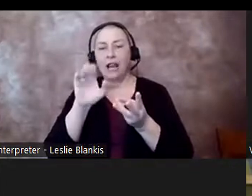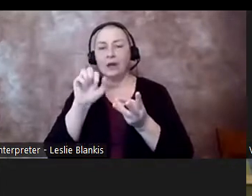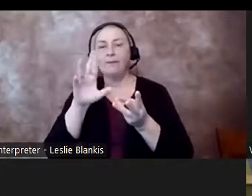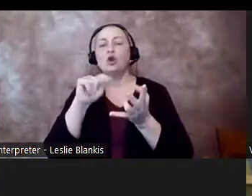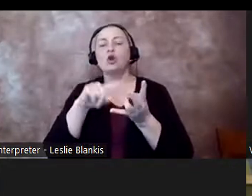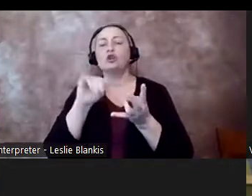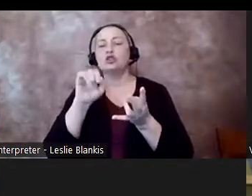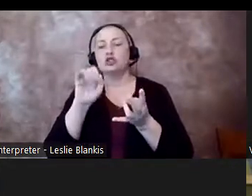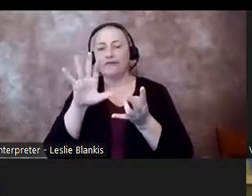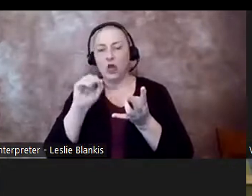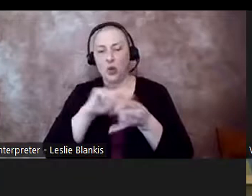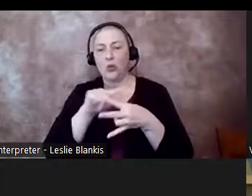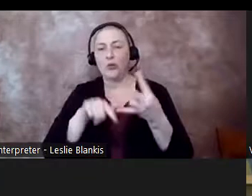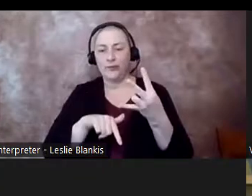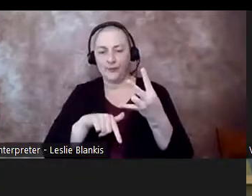County.